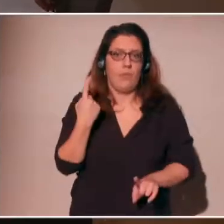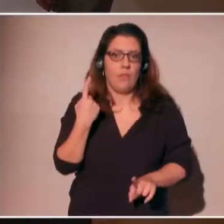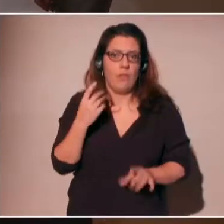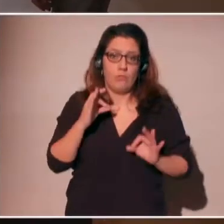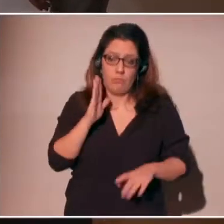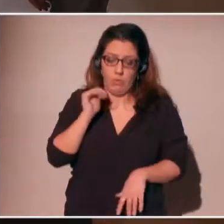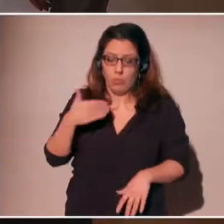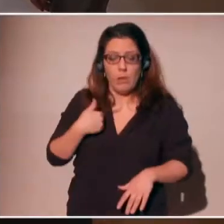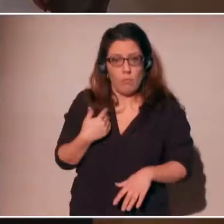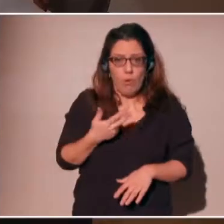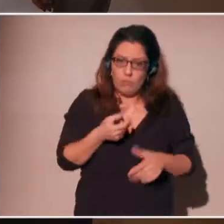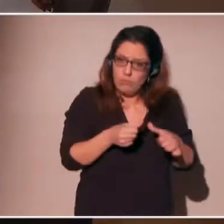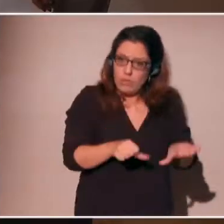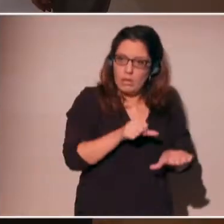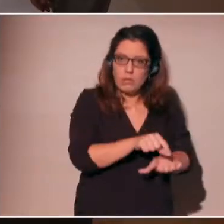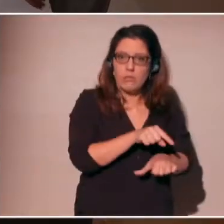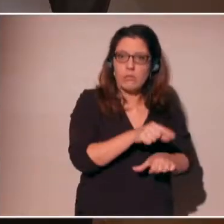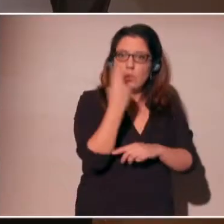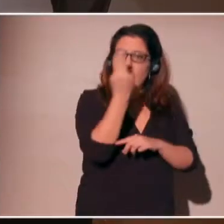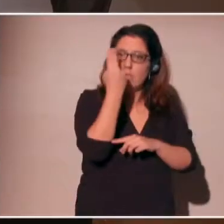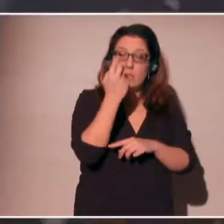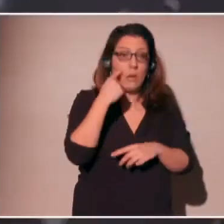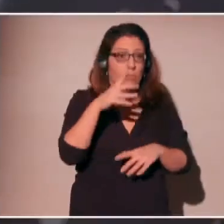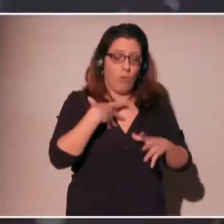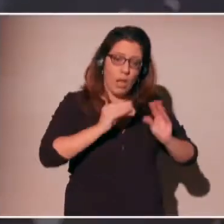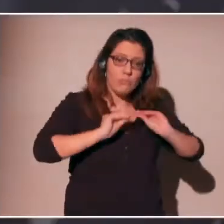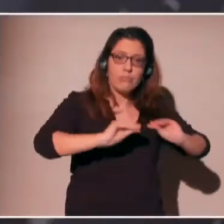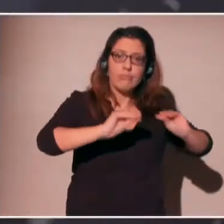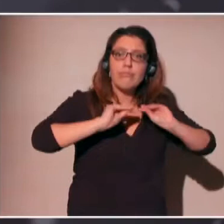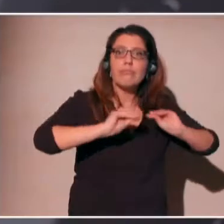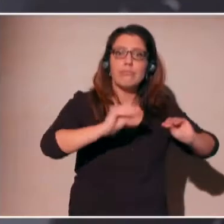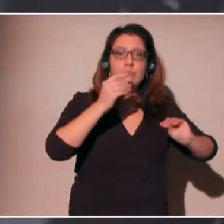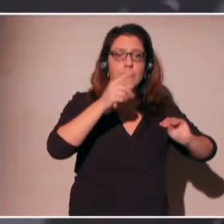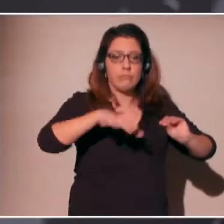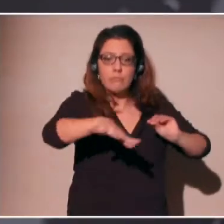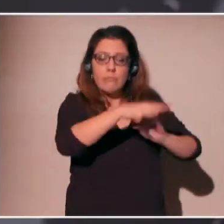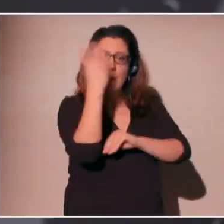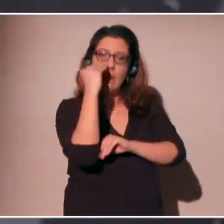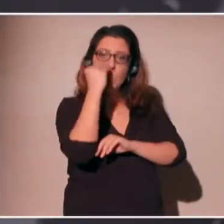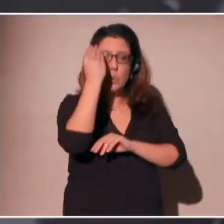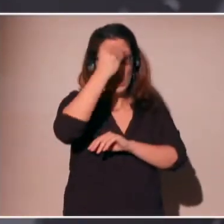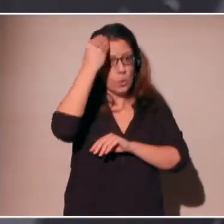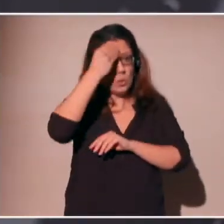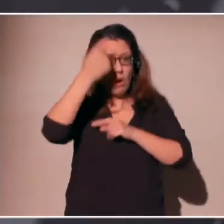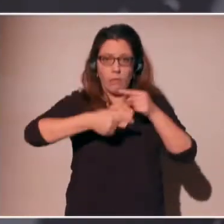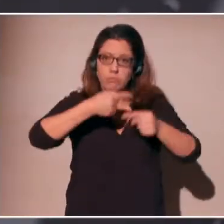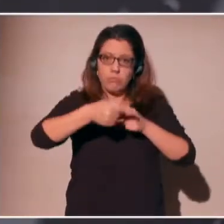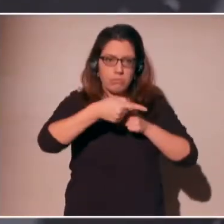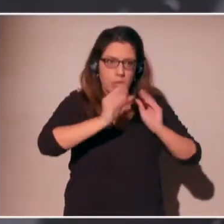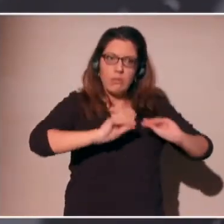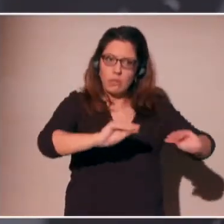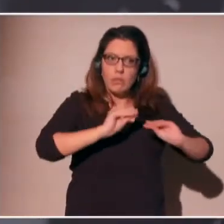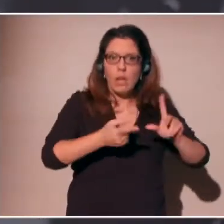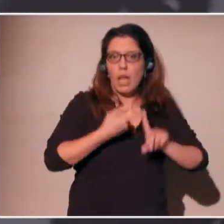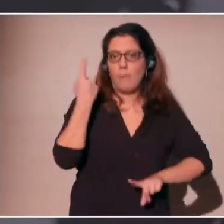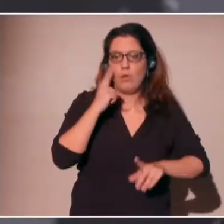is why, among other things, I stayed at the university. It was a way for me to keep teaching, to have PhD students, and